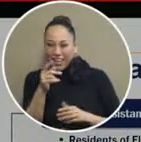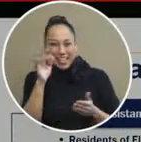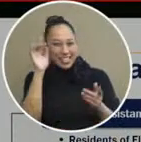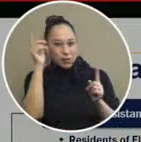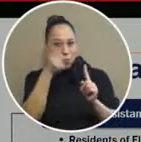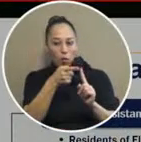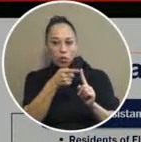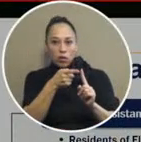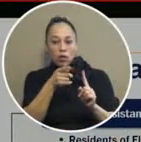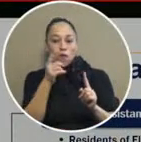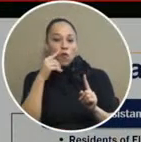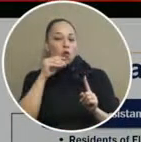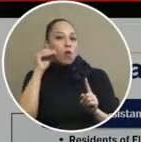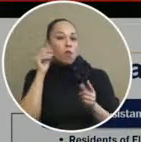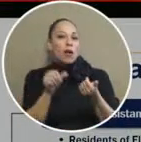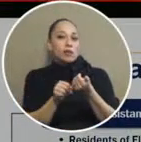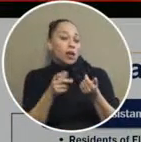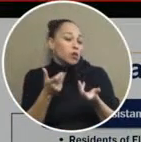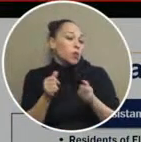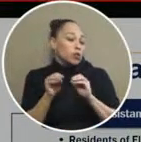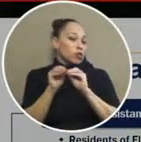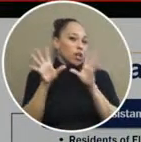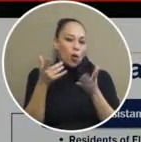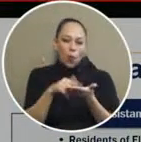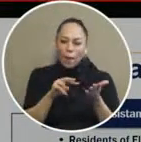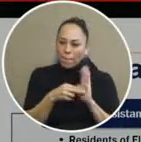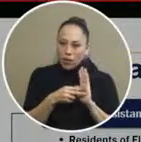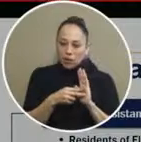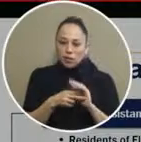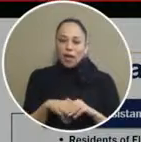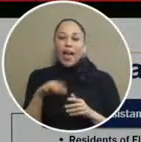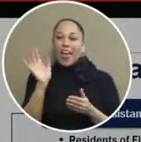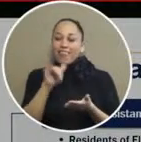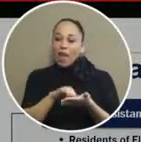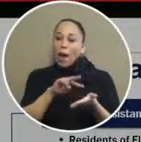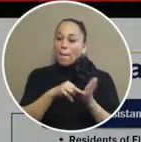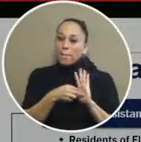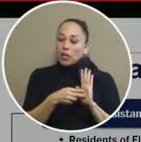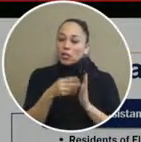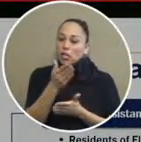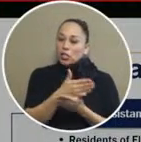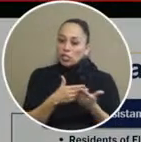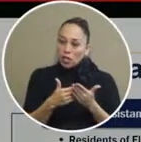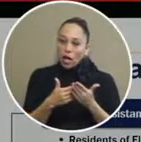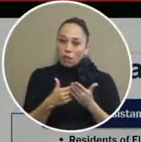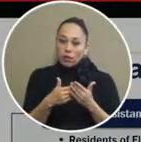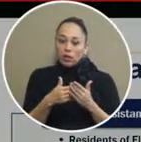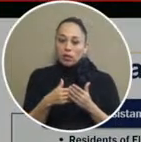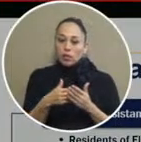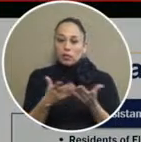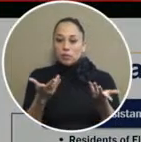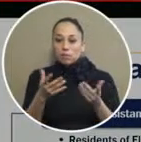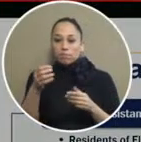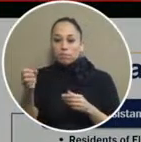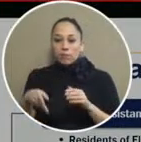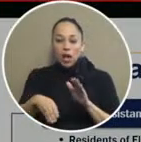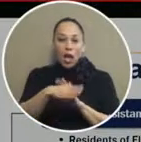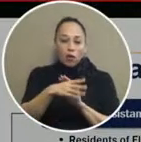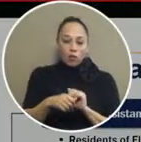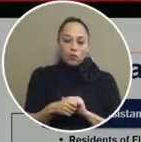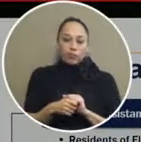to homeless assistance. I want to be very clear. What is rapid rehousing? Rapid rehousing means someone has been displaced. They are